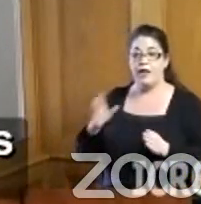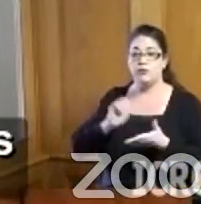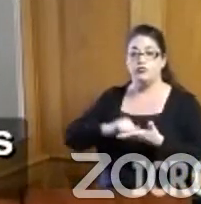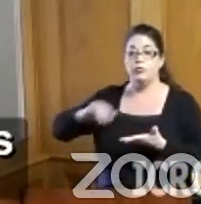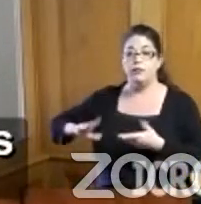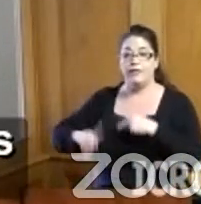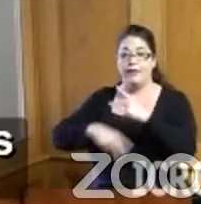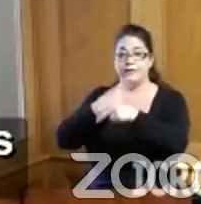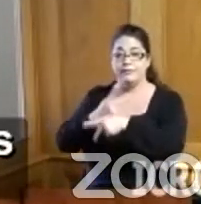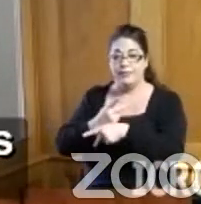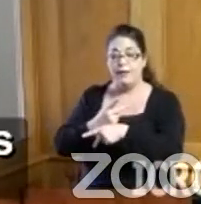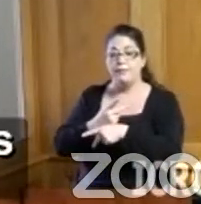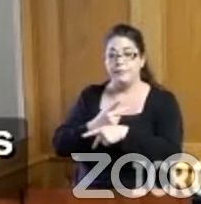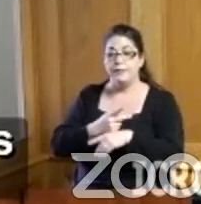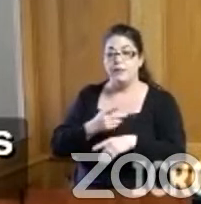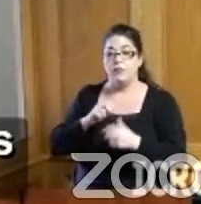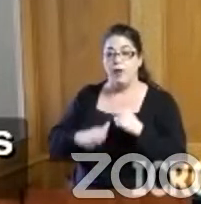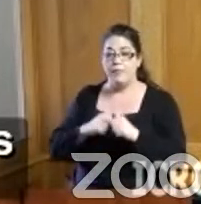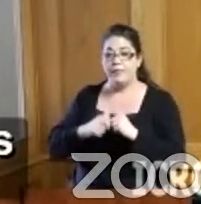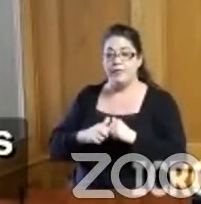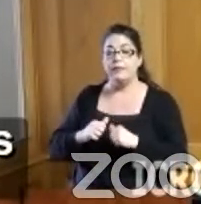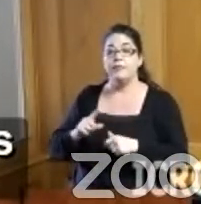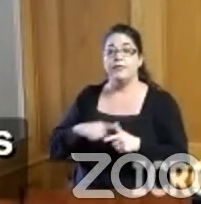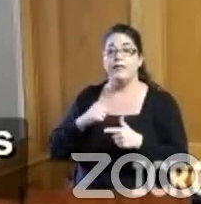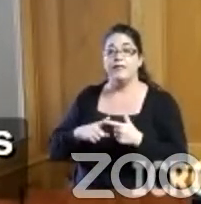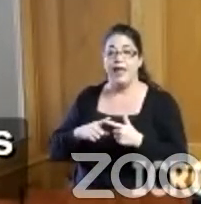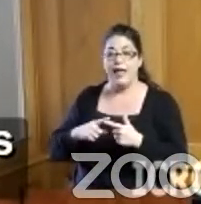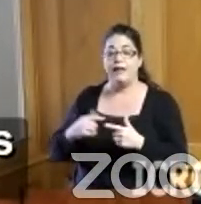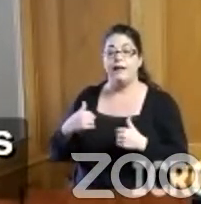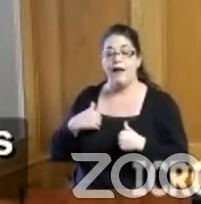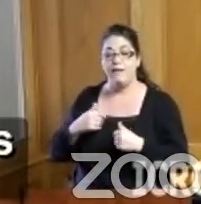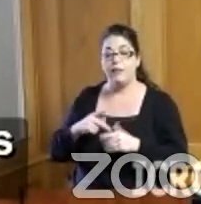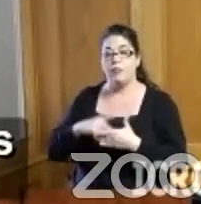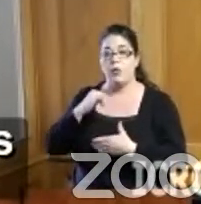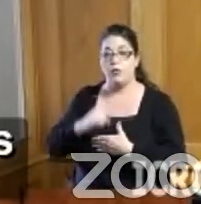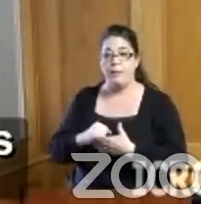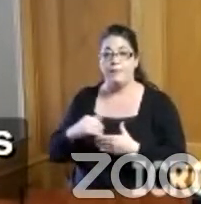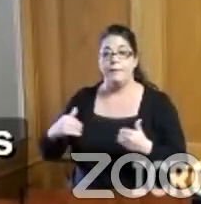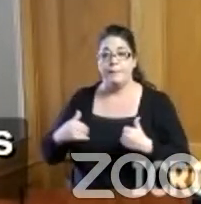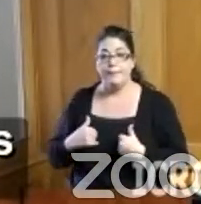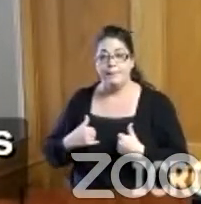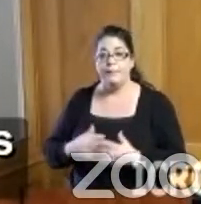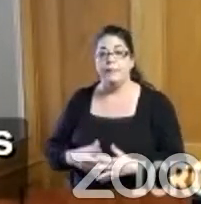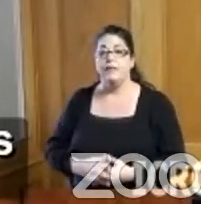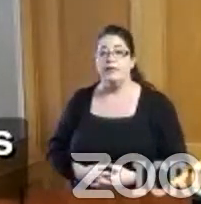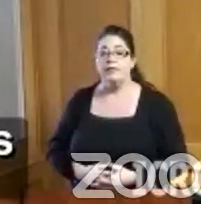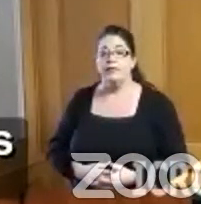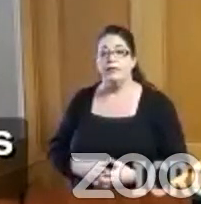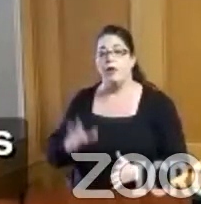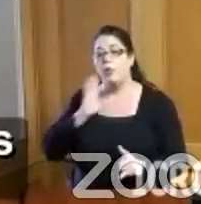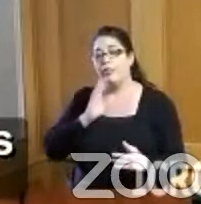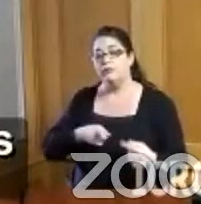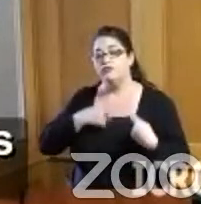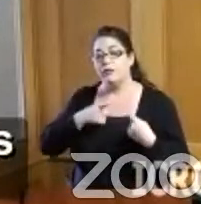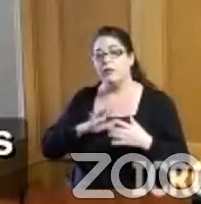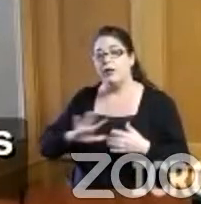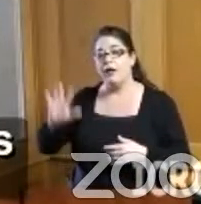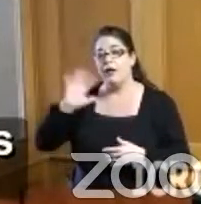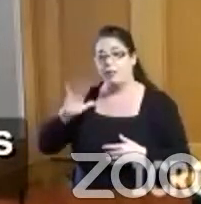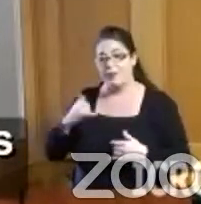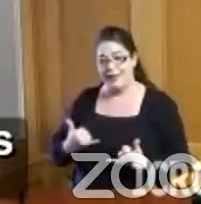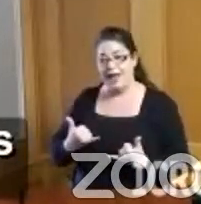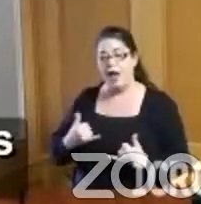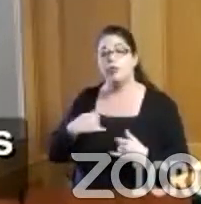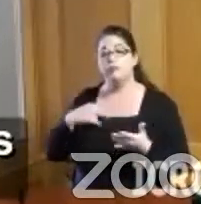of sources and still has the possibility of having that program from downspouts, driveway drains, area drains, but